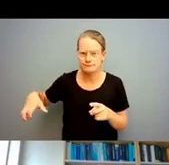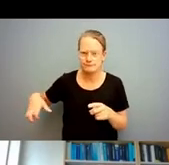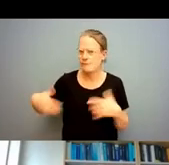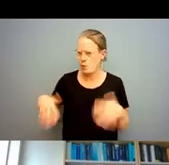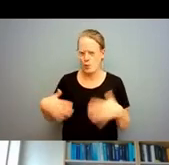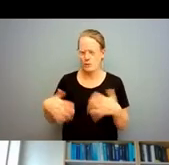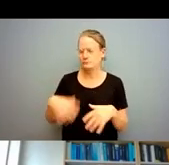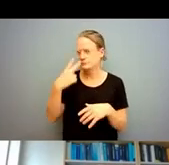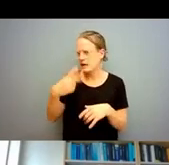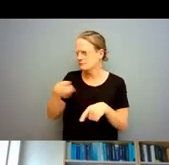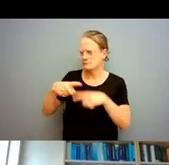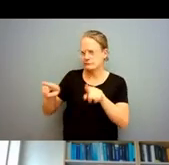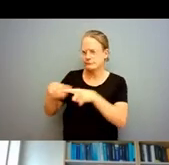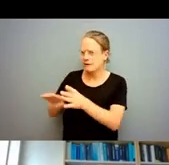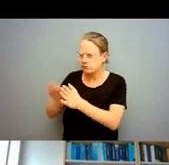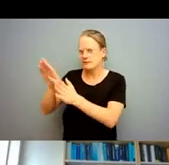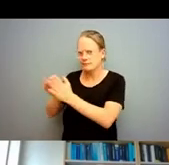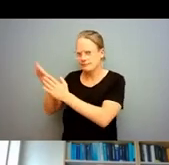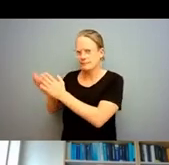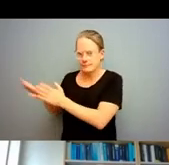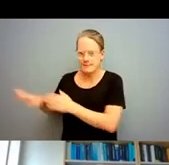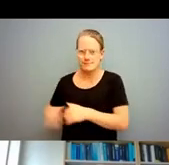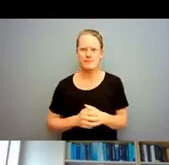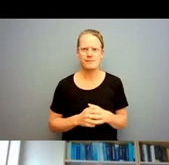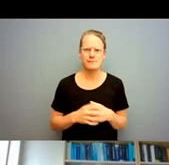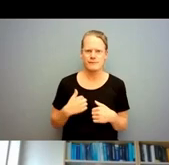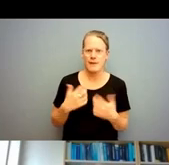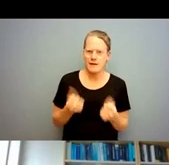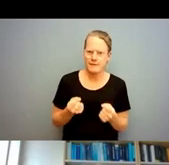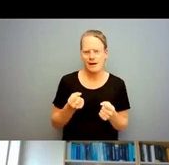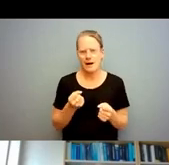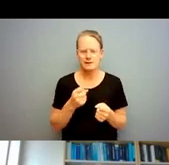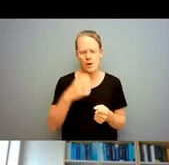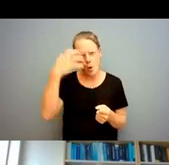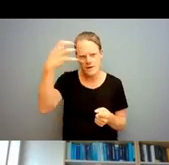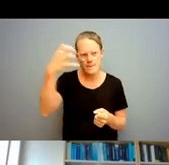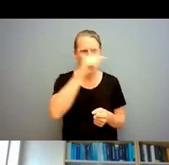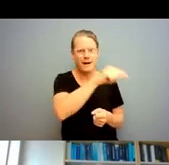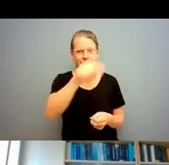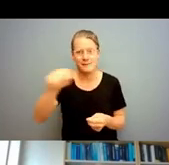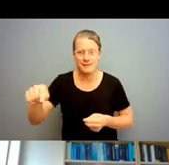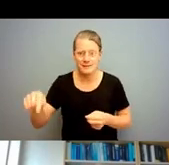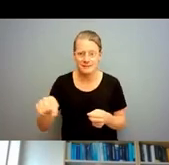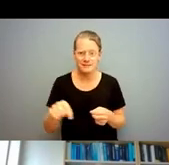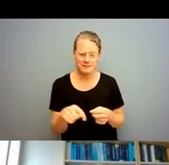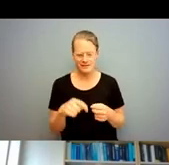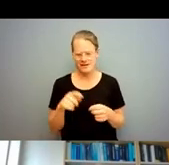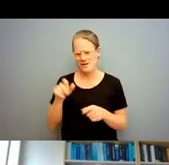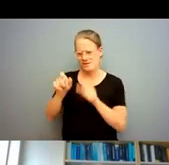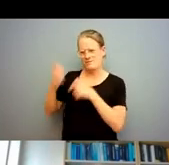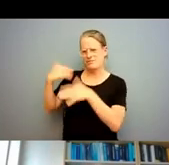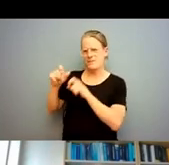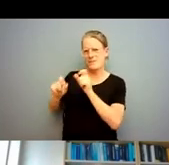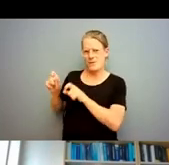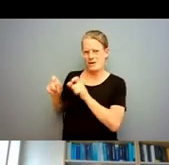It gives an opportunity for states and Indigenous peoples to engage with the